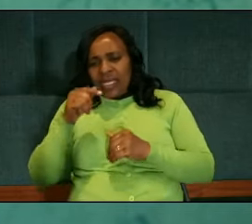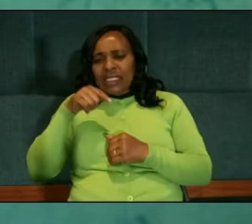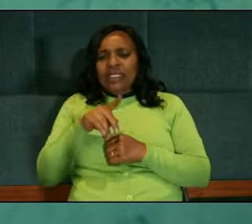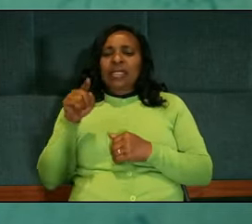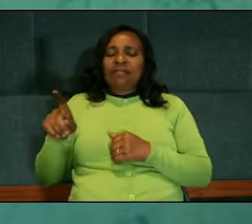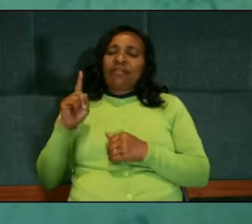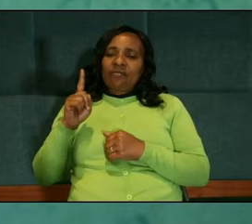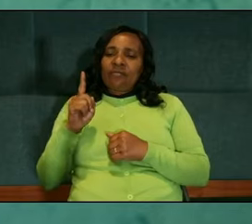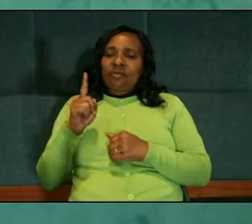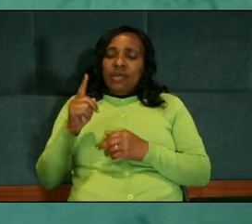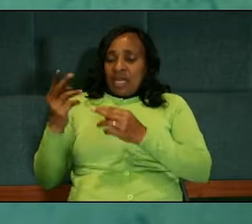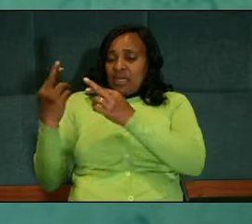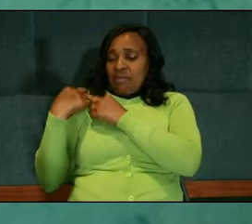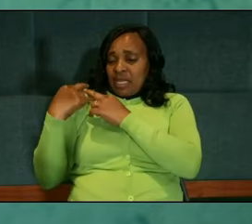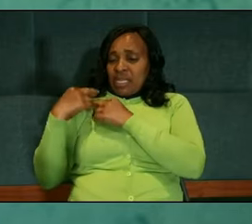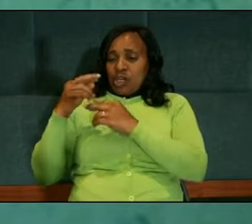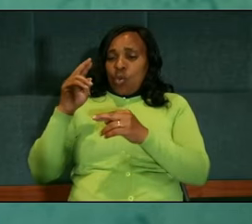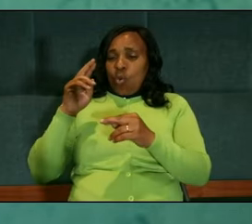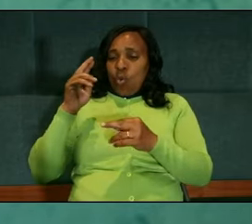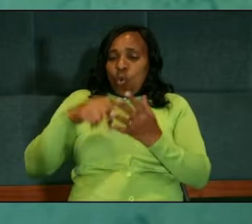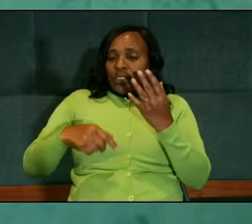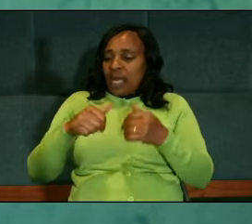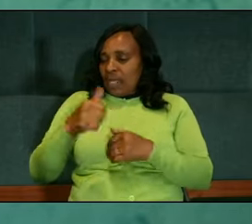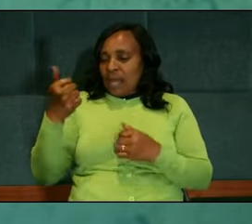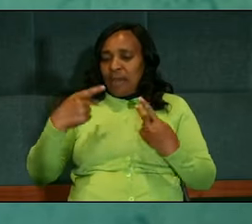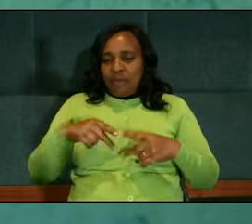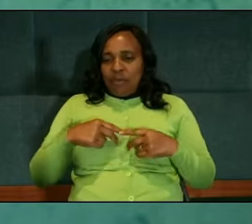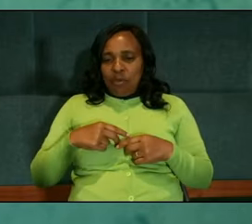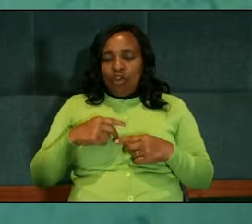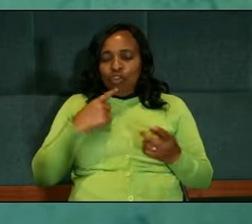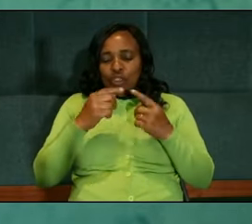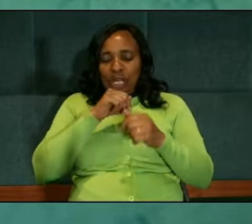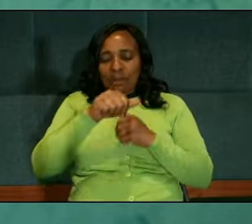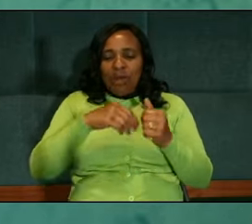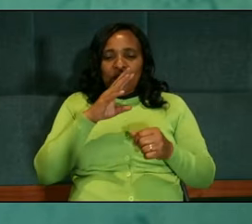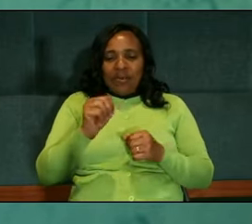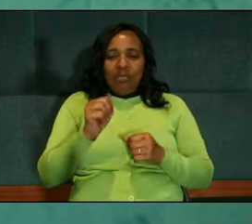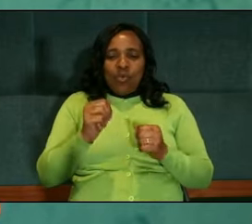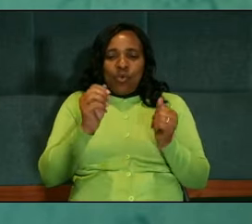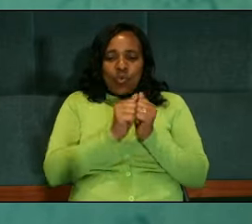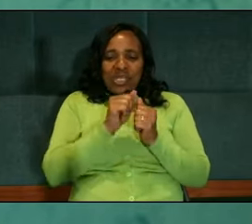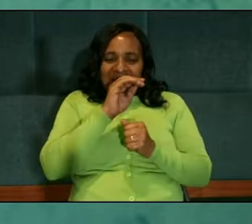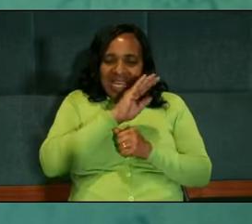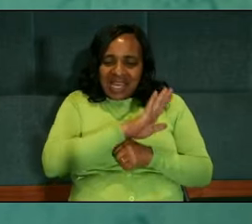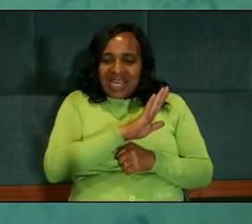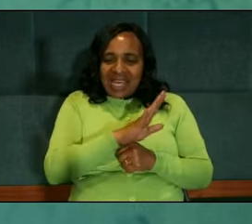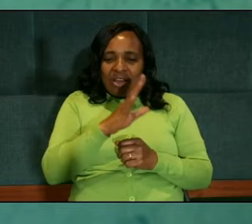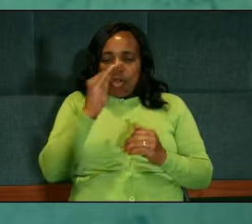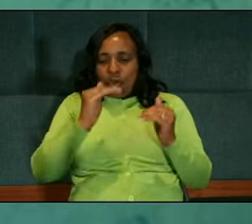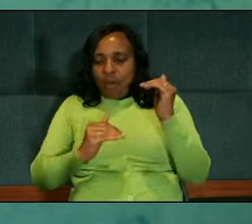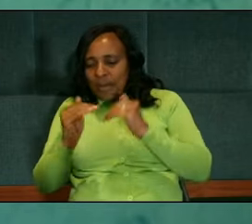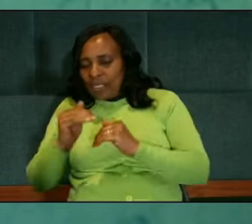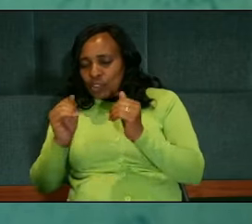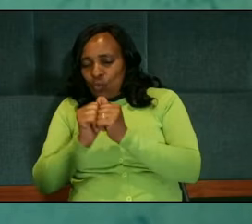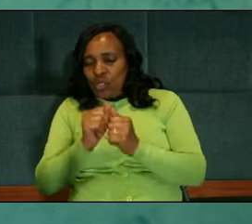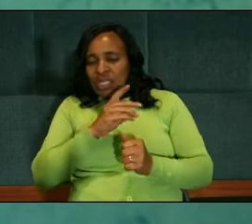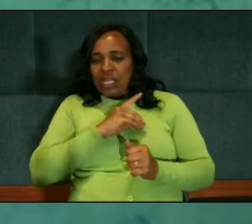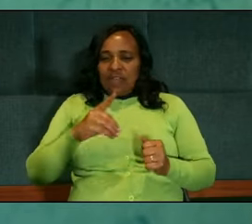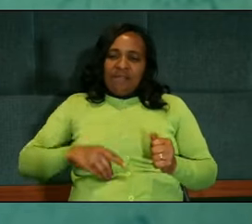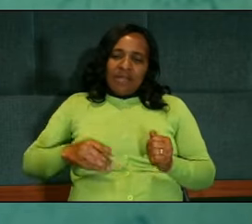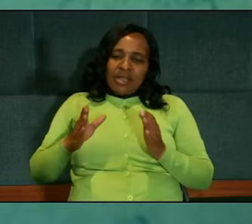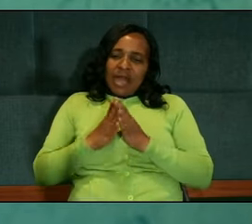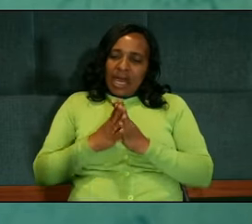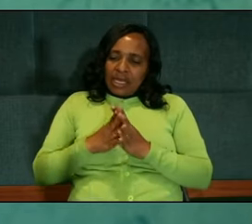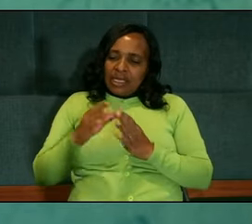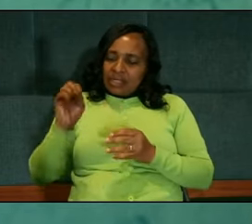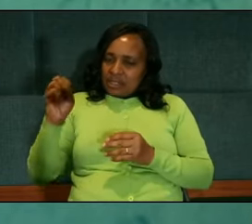rank depending on what other people thought of him and the comparison they were doing between David and Saul.